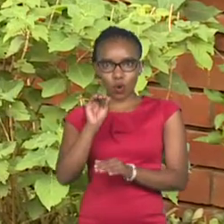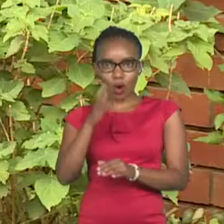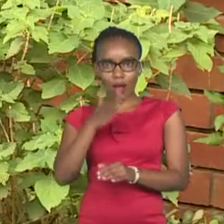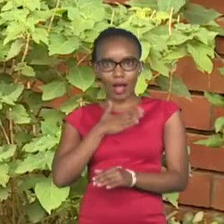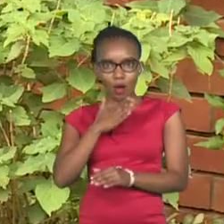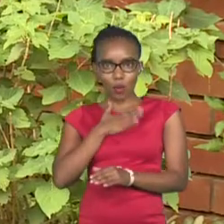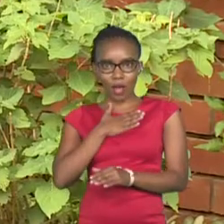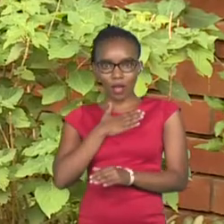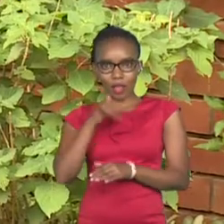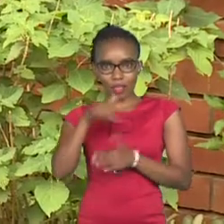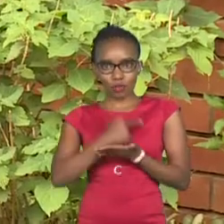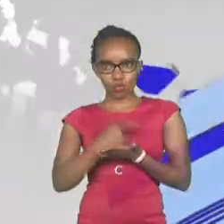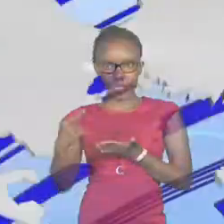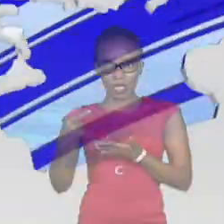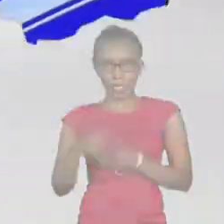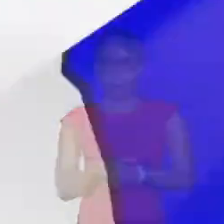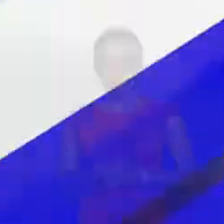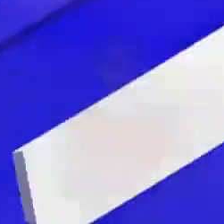continues next Monday.